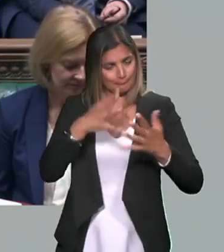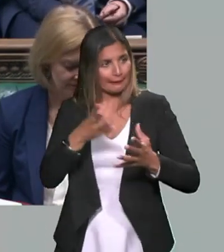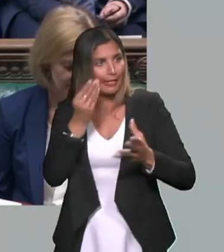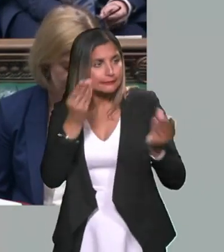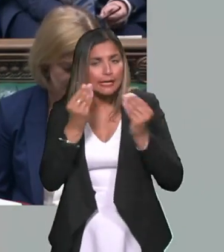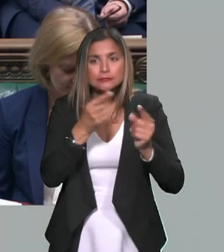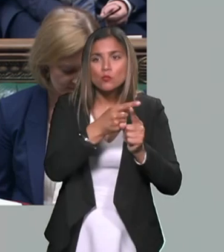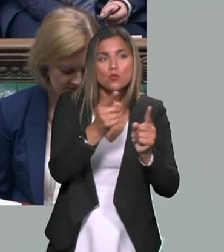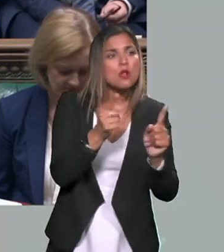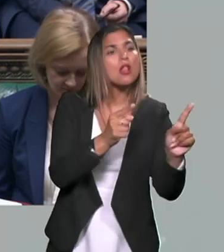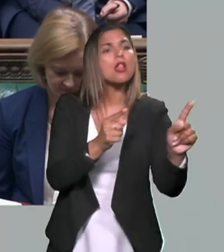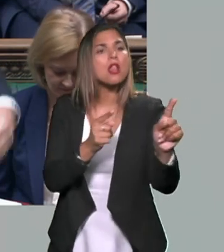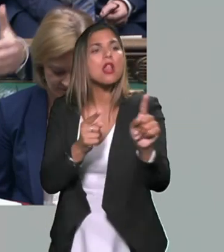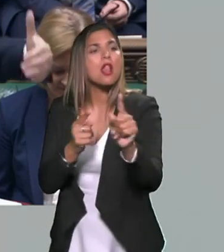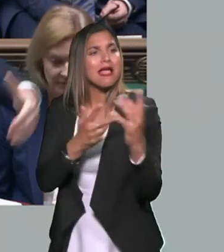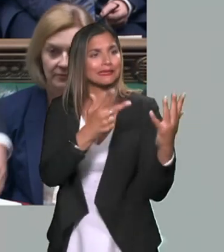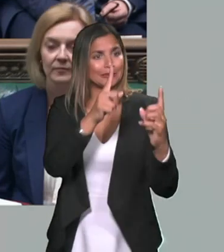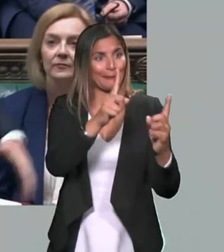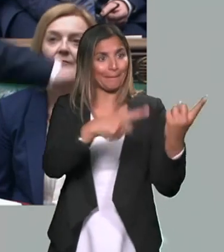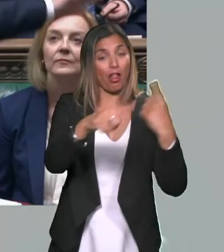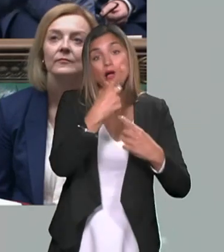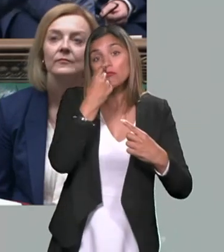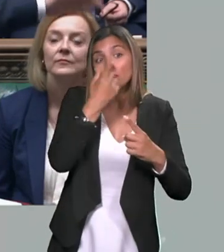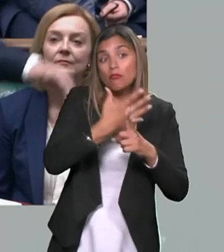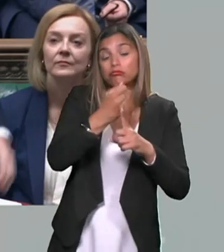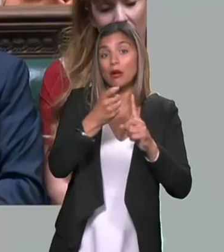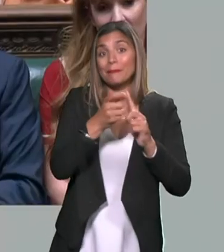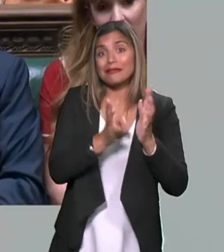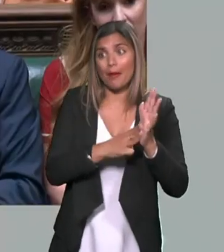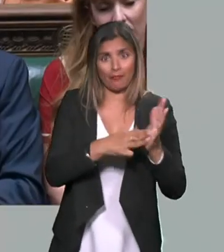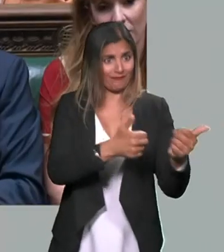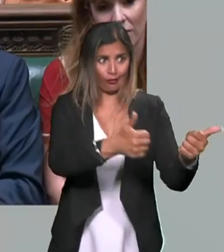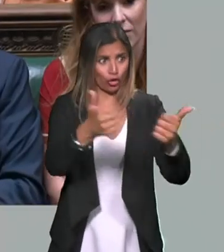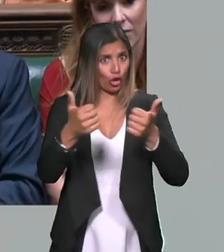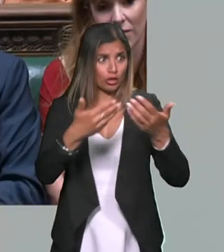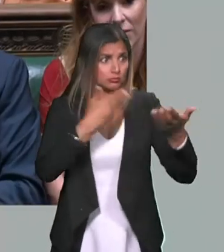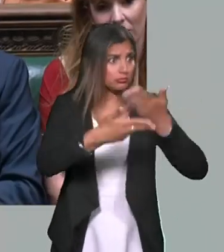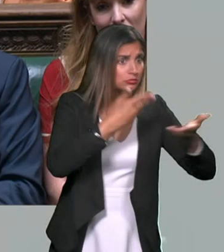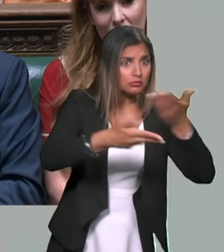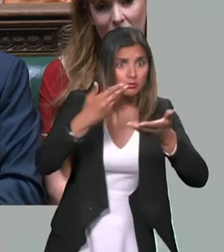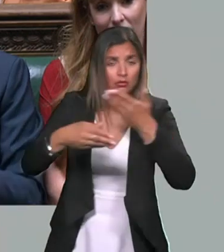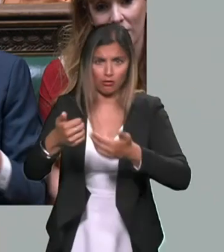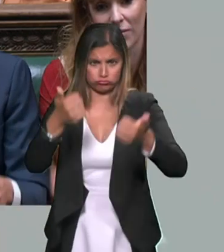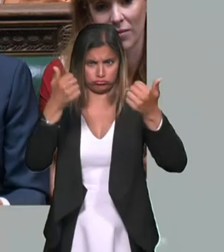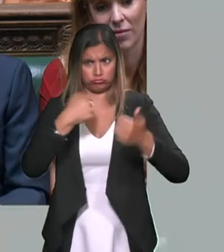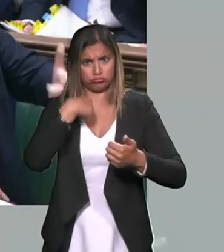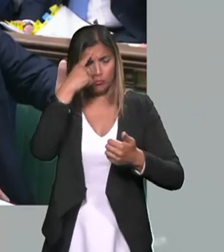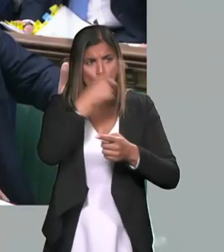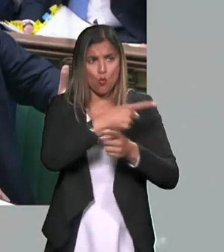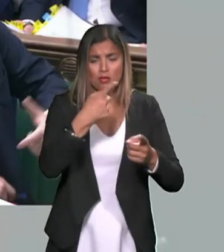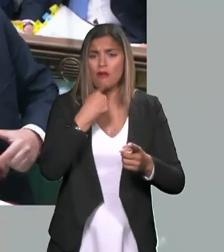all the commitments that I'm listening to are very clear. We will continue, whoever is elected will continue to put more police out on the